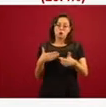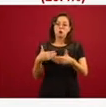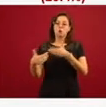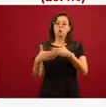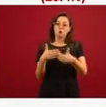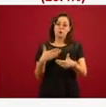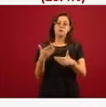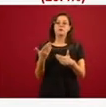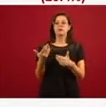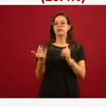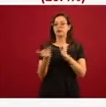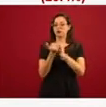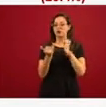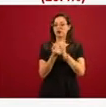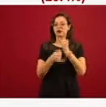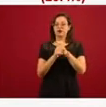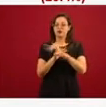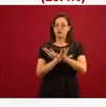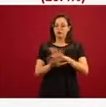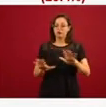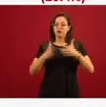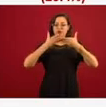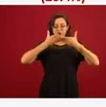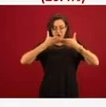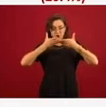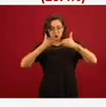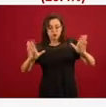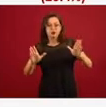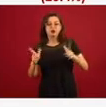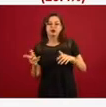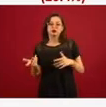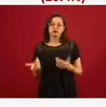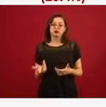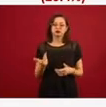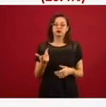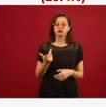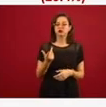time, and this information is being updated daily